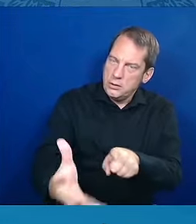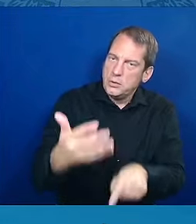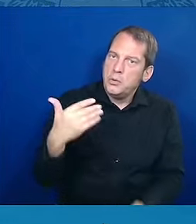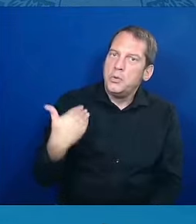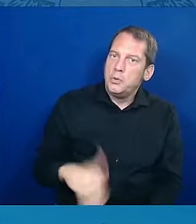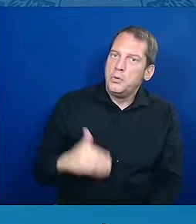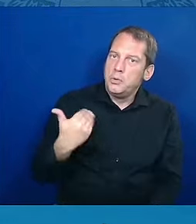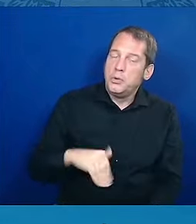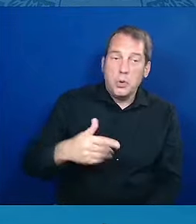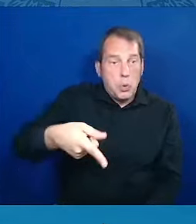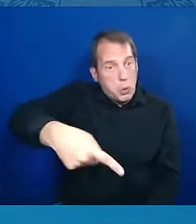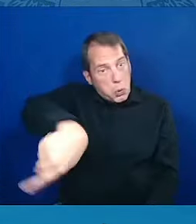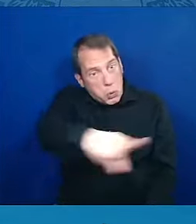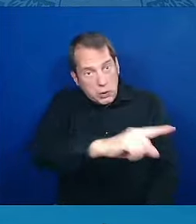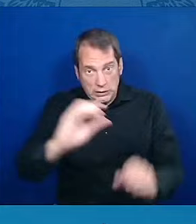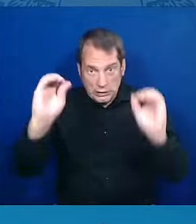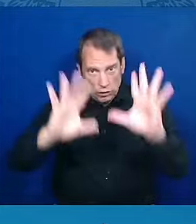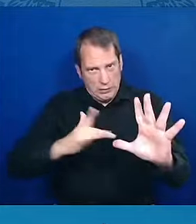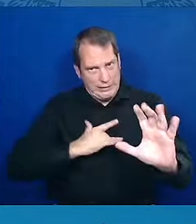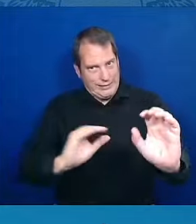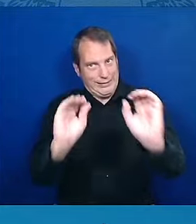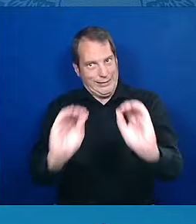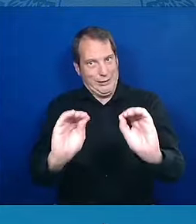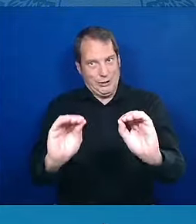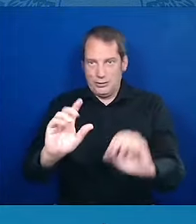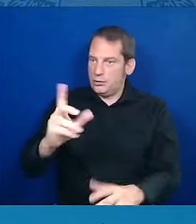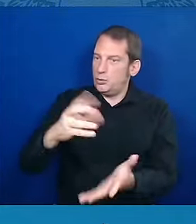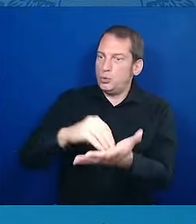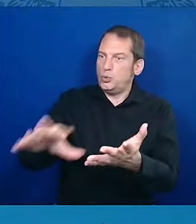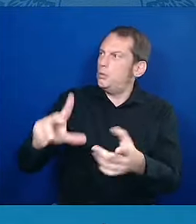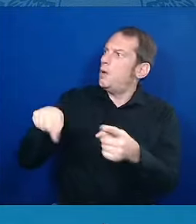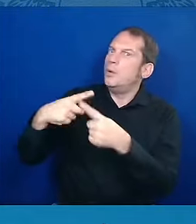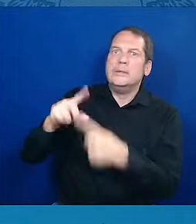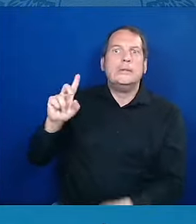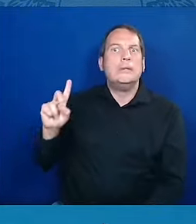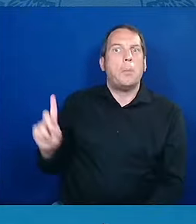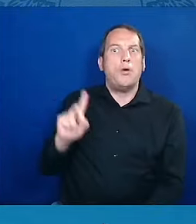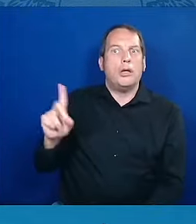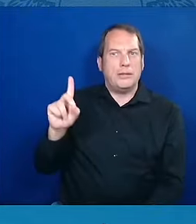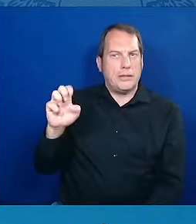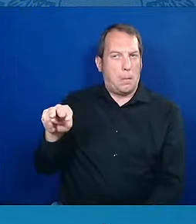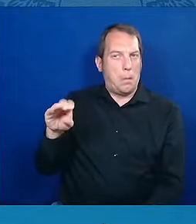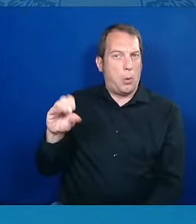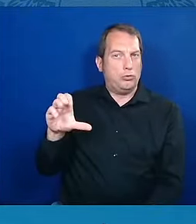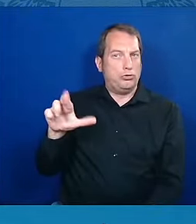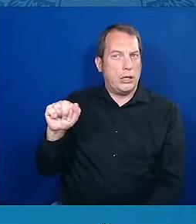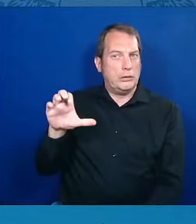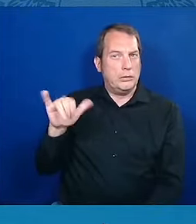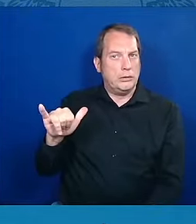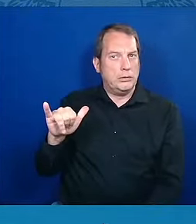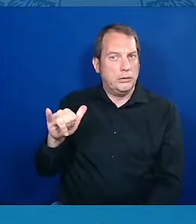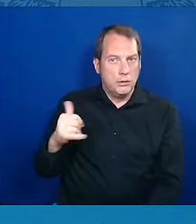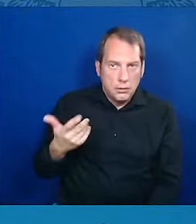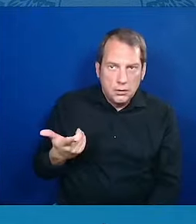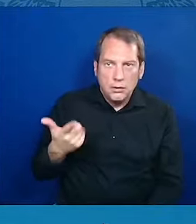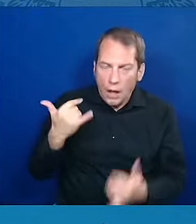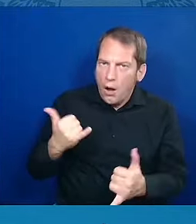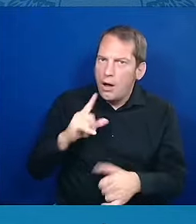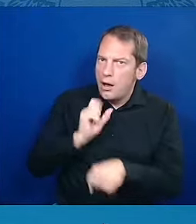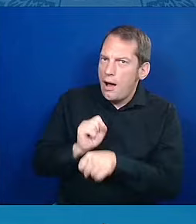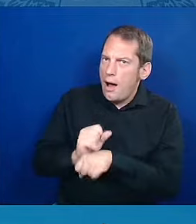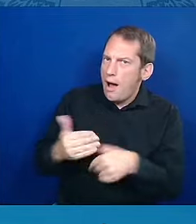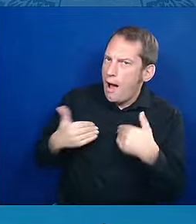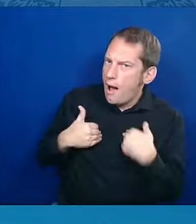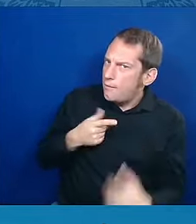government, extremists attack the sacred freedom to vote. While you try to